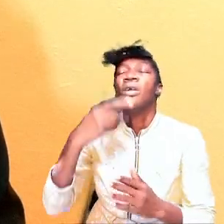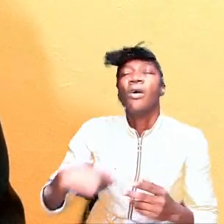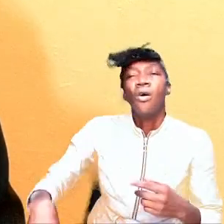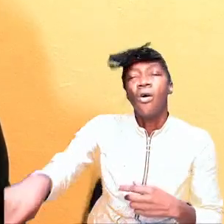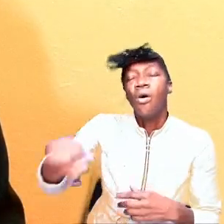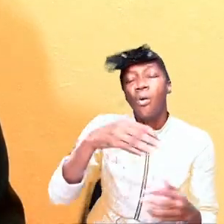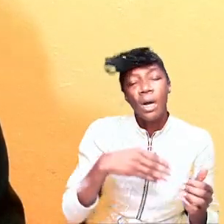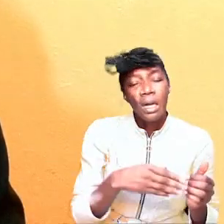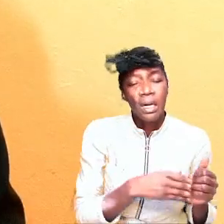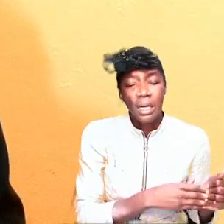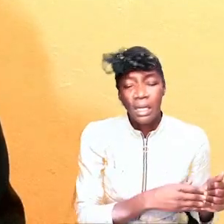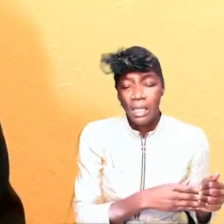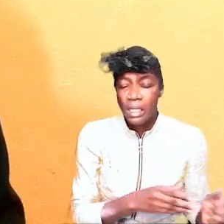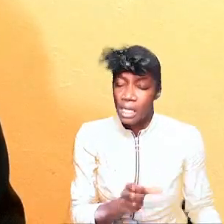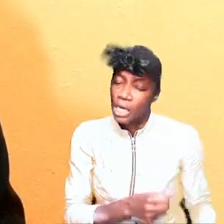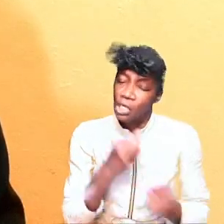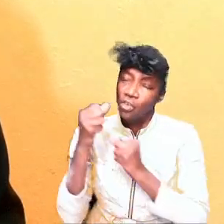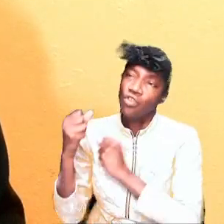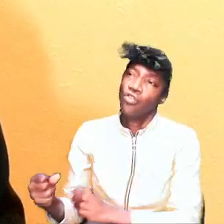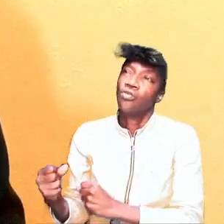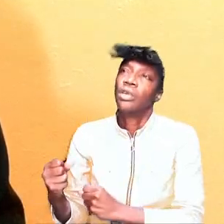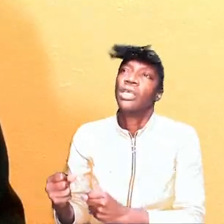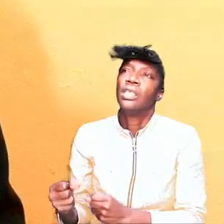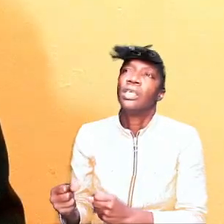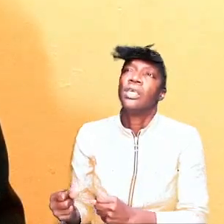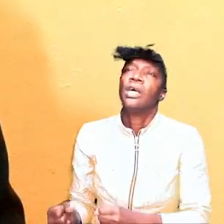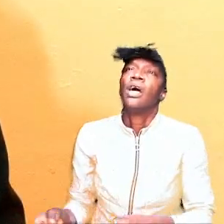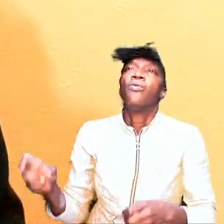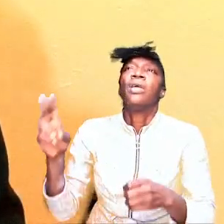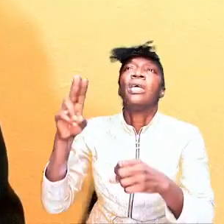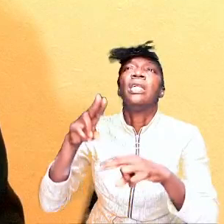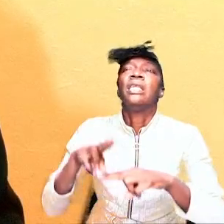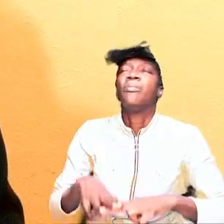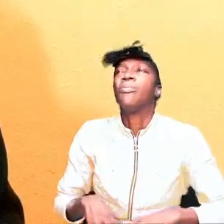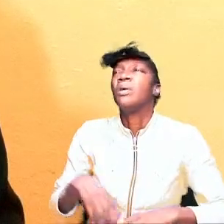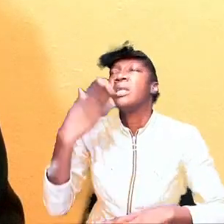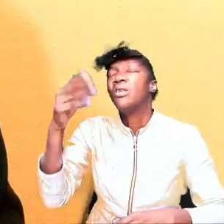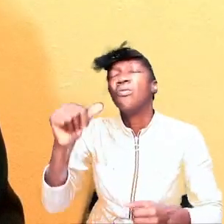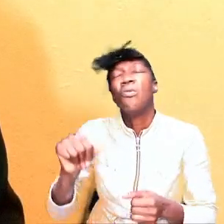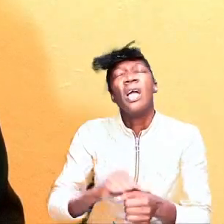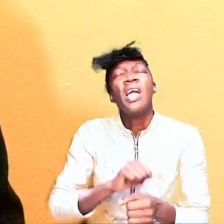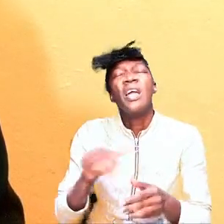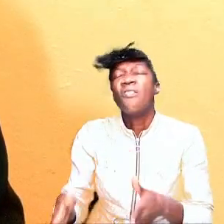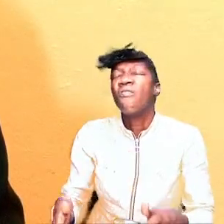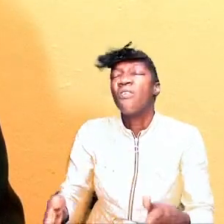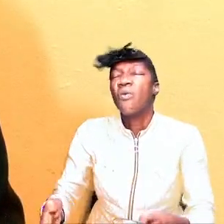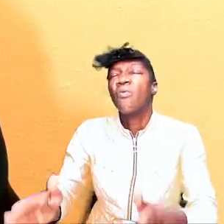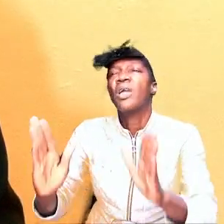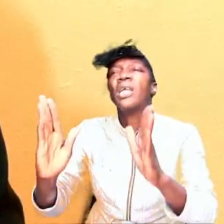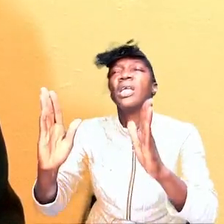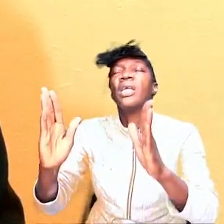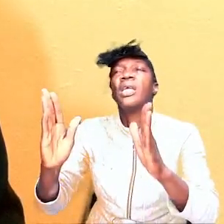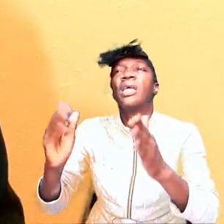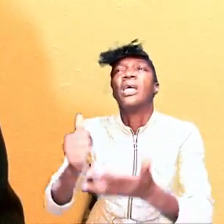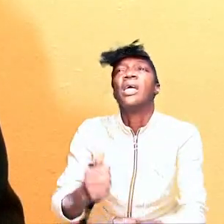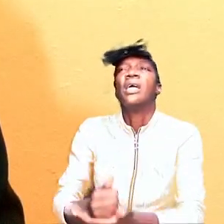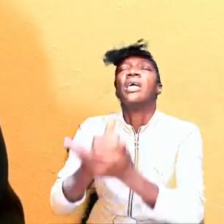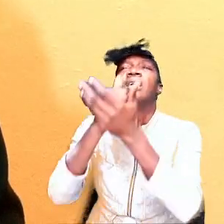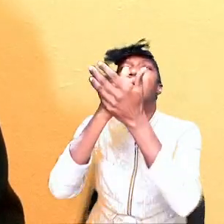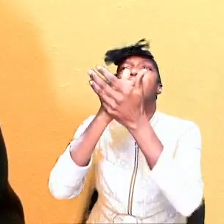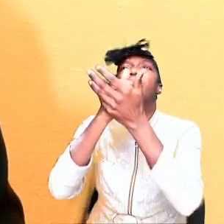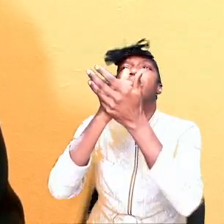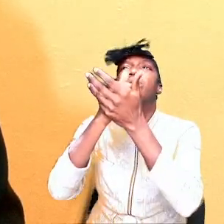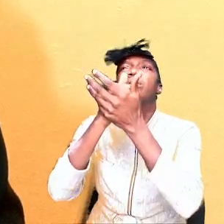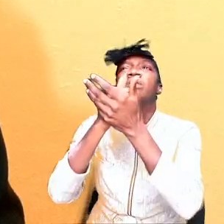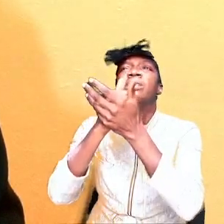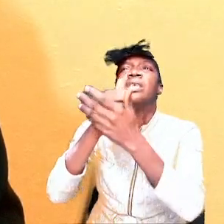our strength, and that we will rely on you every step of the way. Help us, mighty God, in this